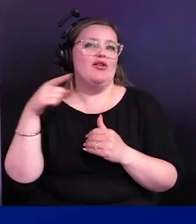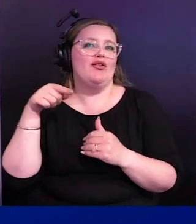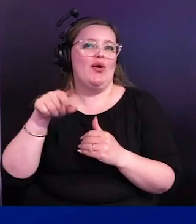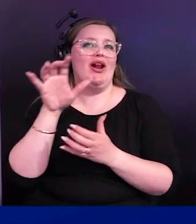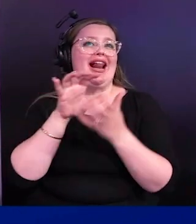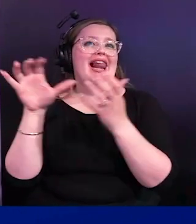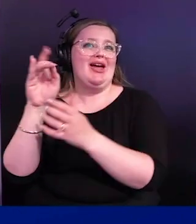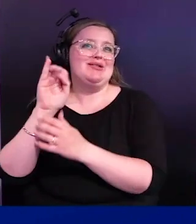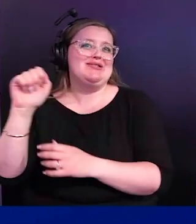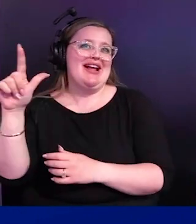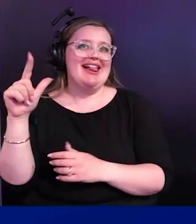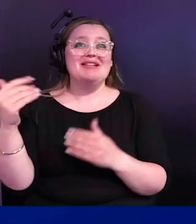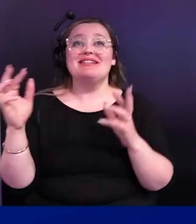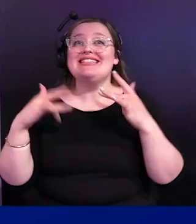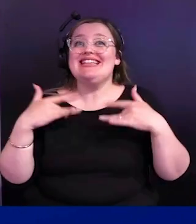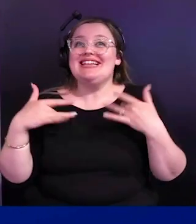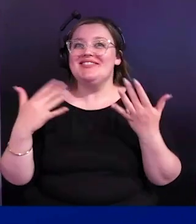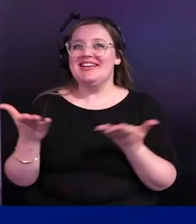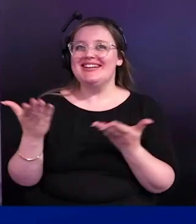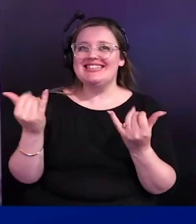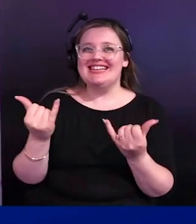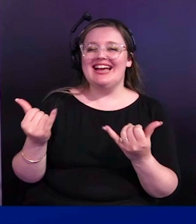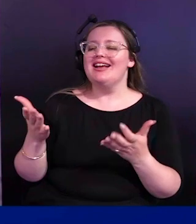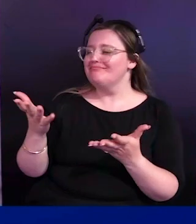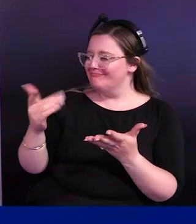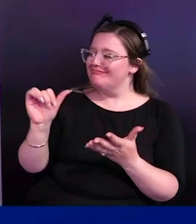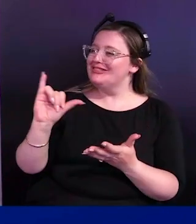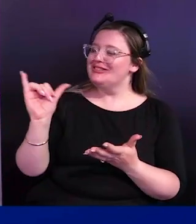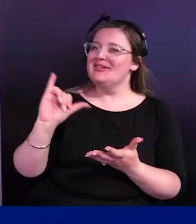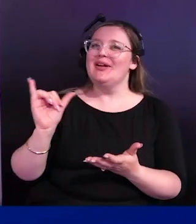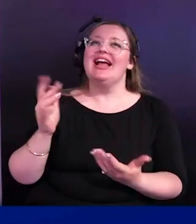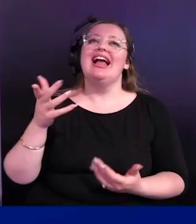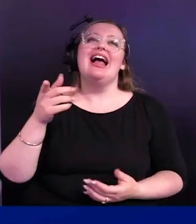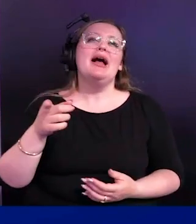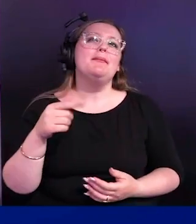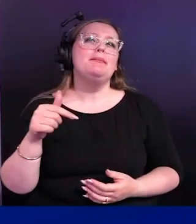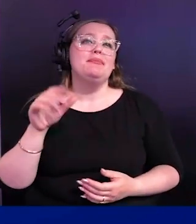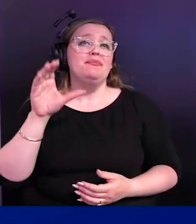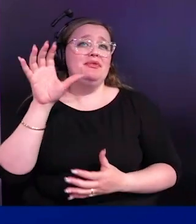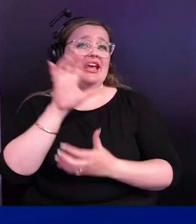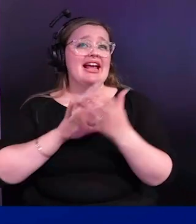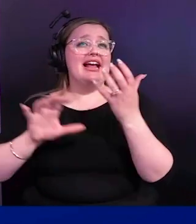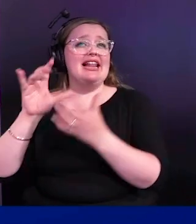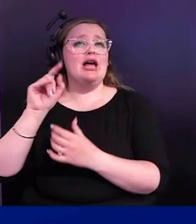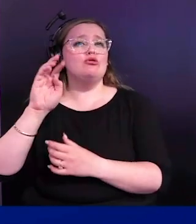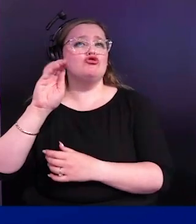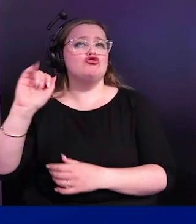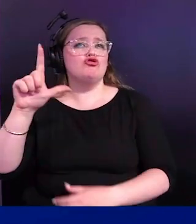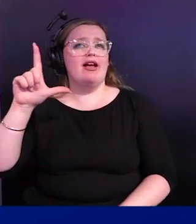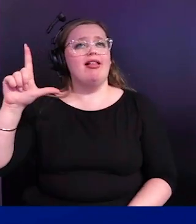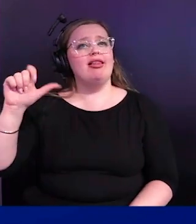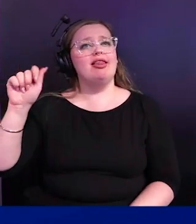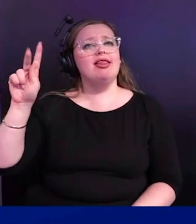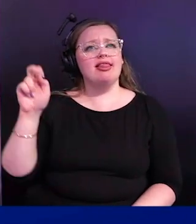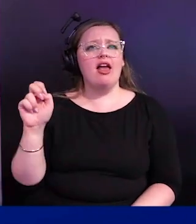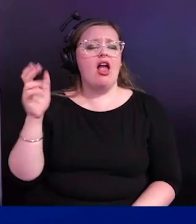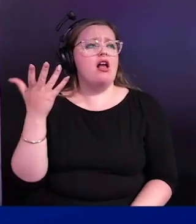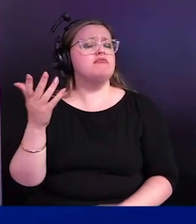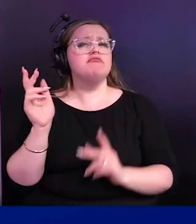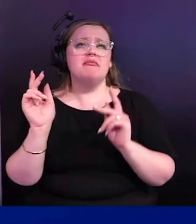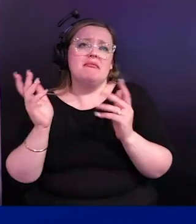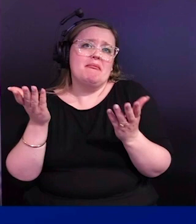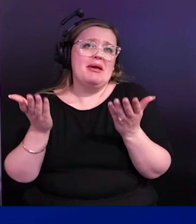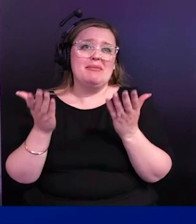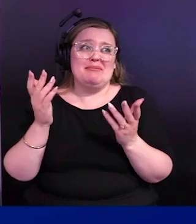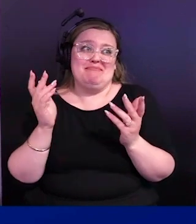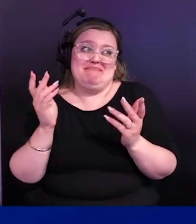to be here today. I am too. I mean, CloudTrail Lake, it's probably a lot of people aren't familiar with what CloudTrail Lake even